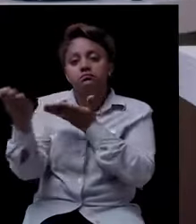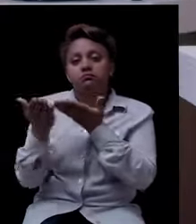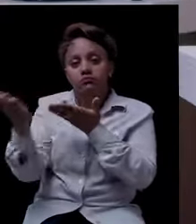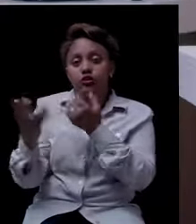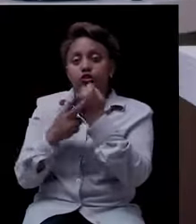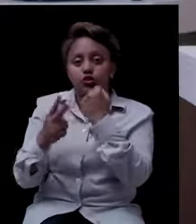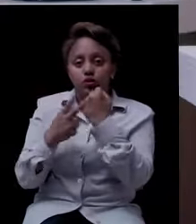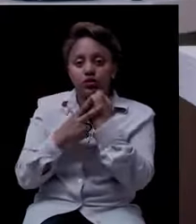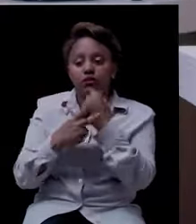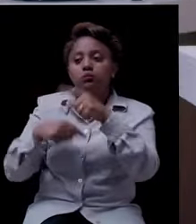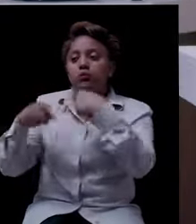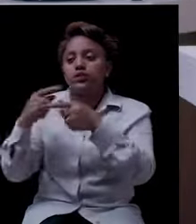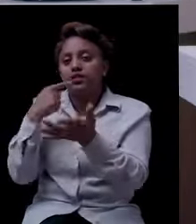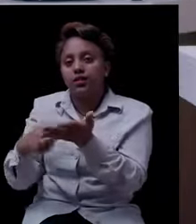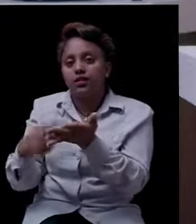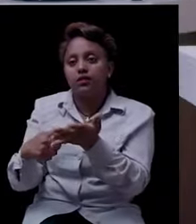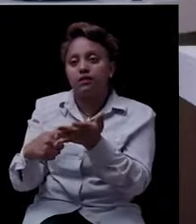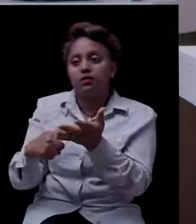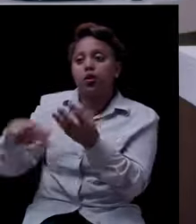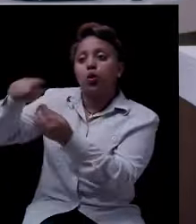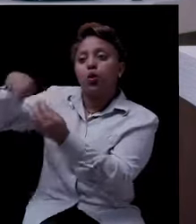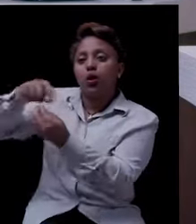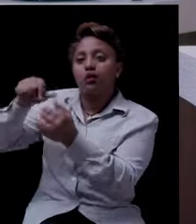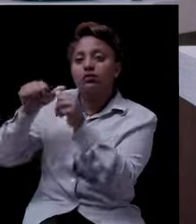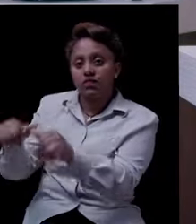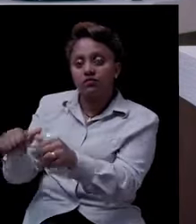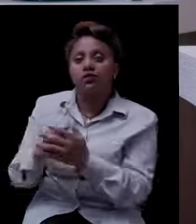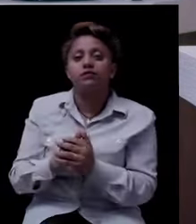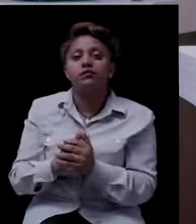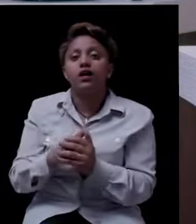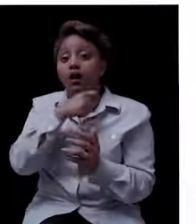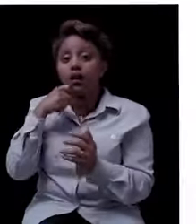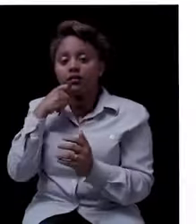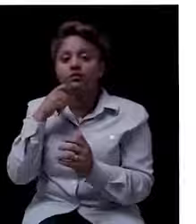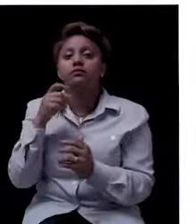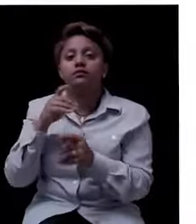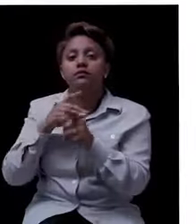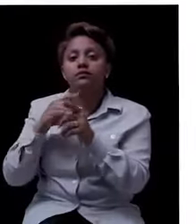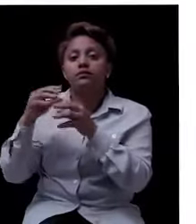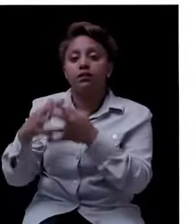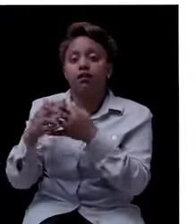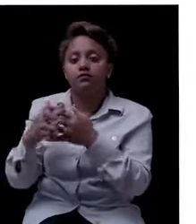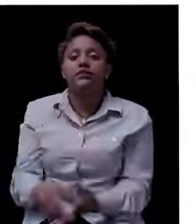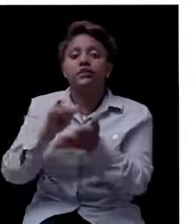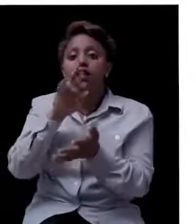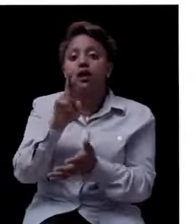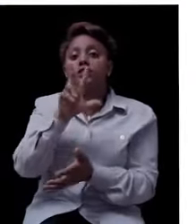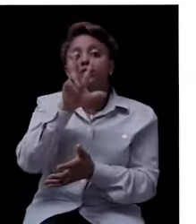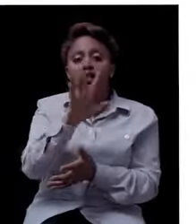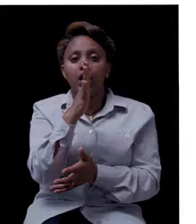and processing data on local server or personal computer's hard drive. There are 3 types of